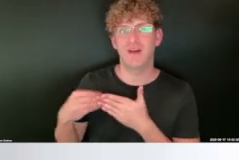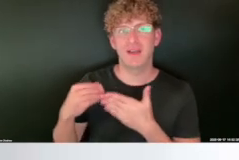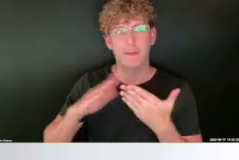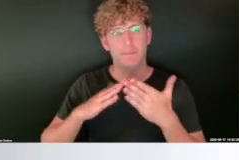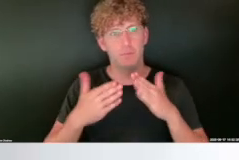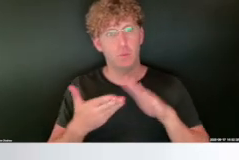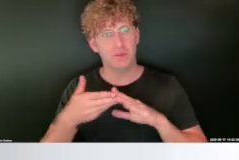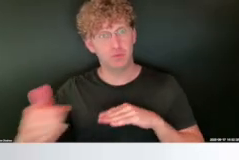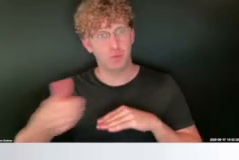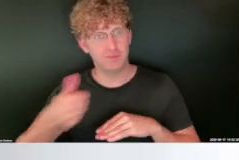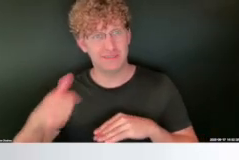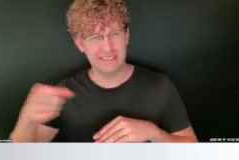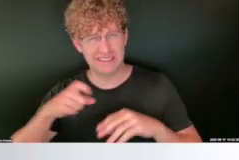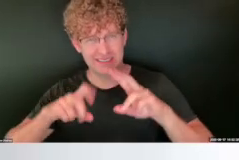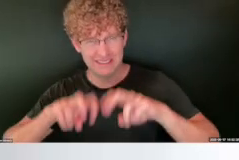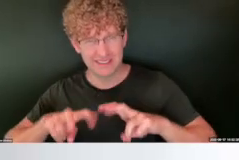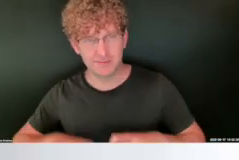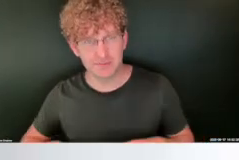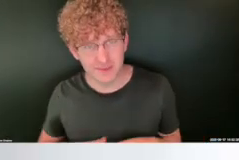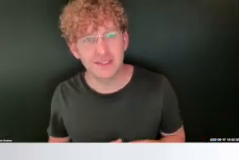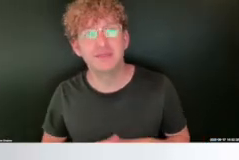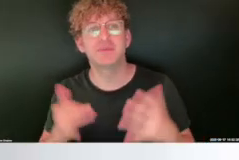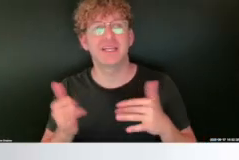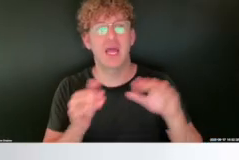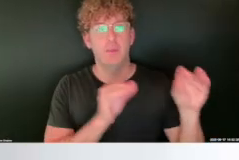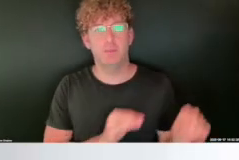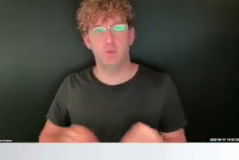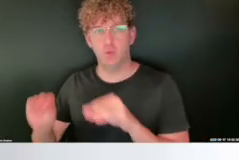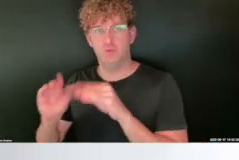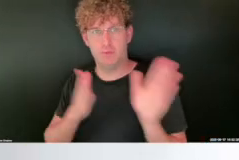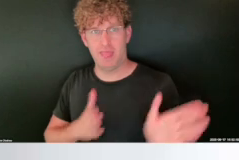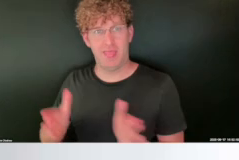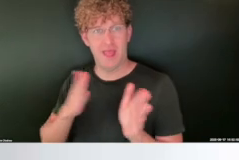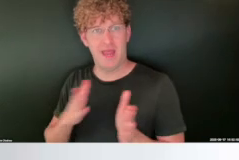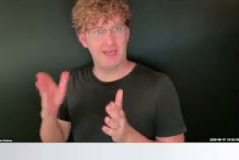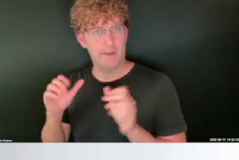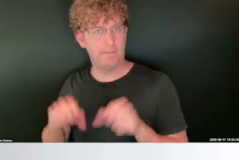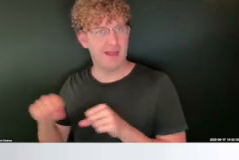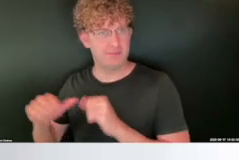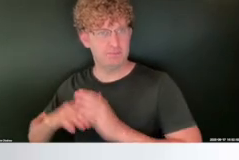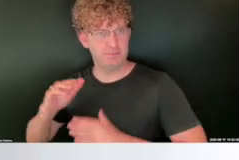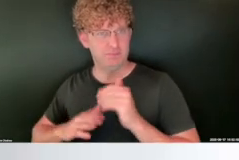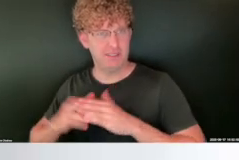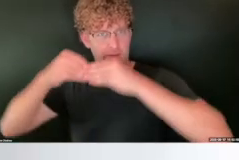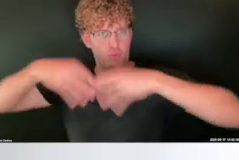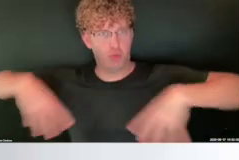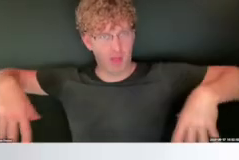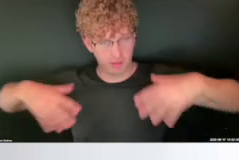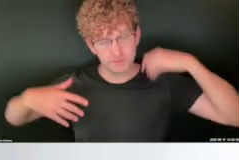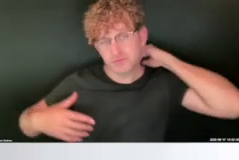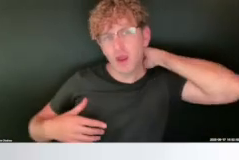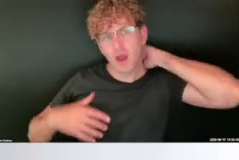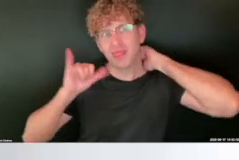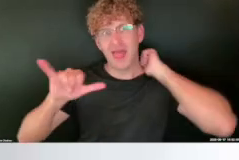umbrella. This program has received $91.4 million allocated to date and has funded 36 community transportation